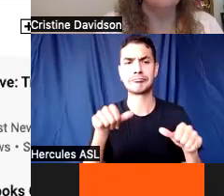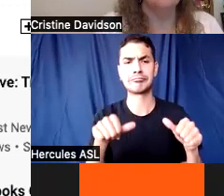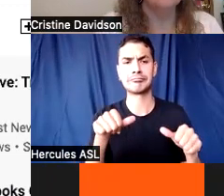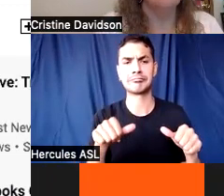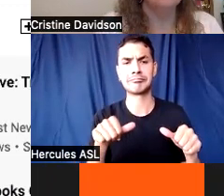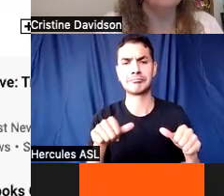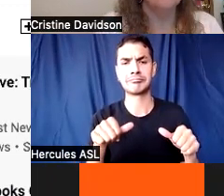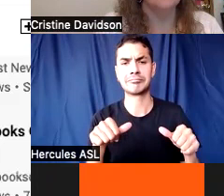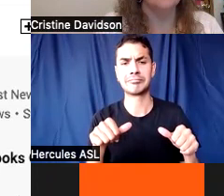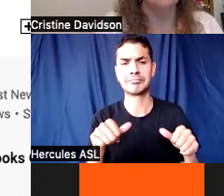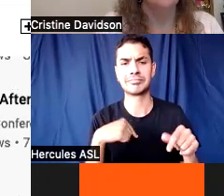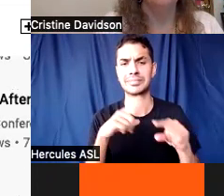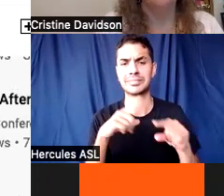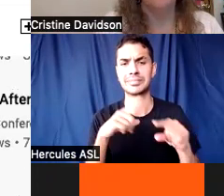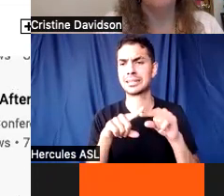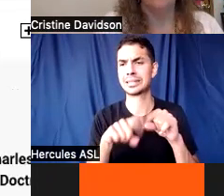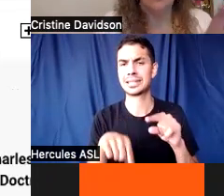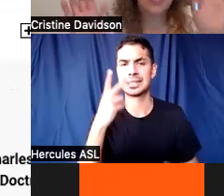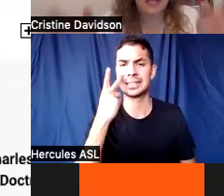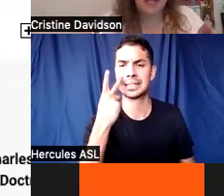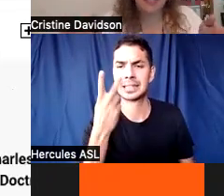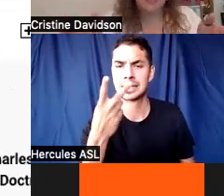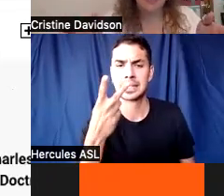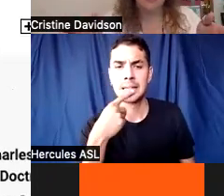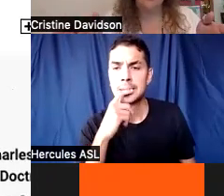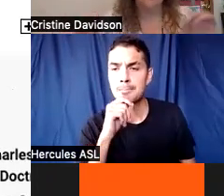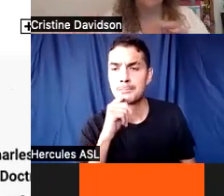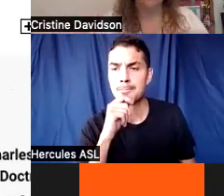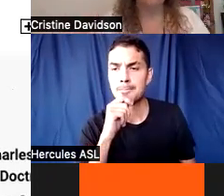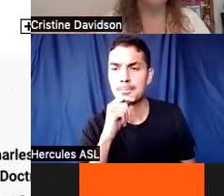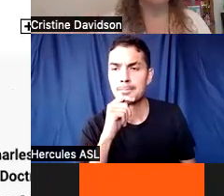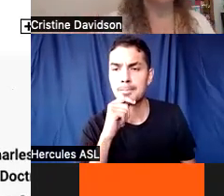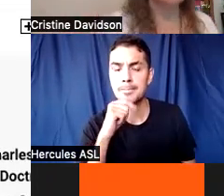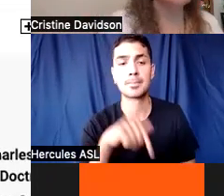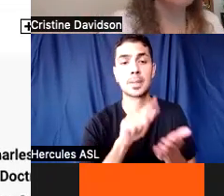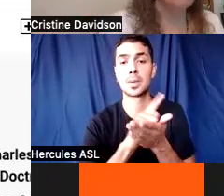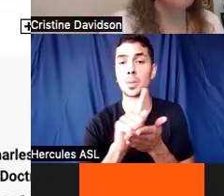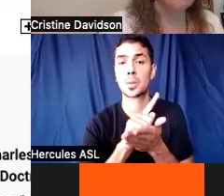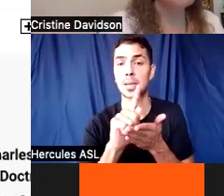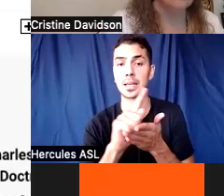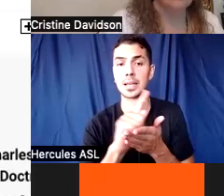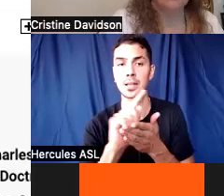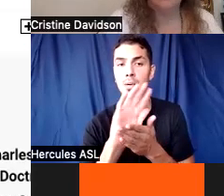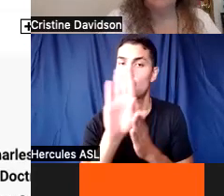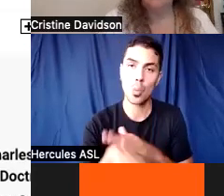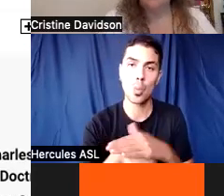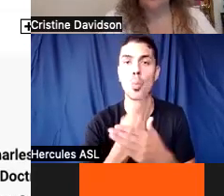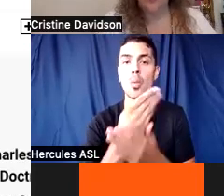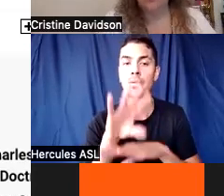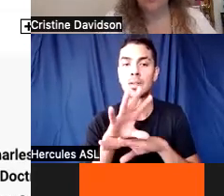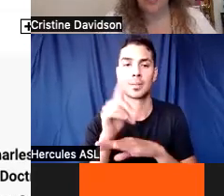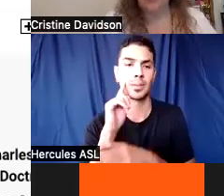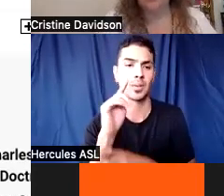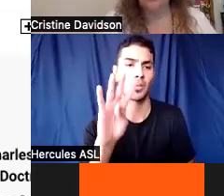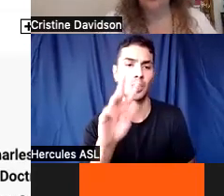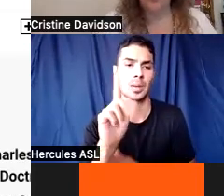I can't even see, but this link to the whole video, because it's 42 minutes long, is going